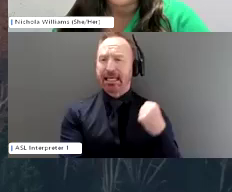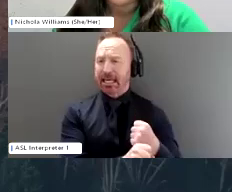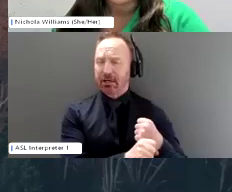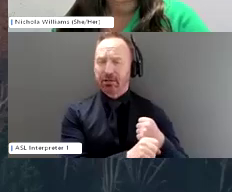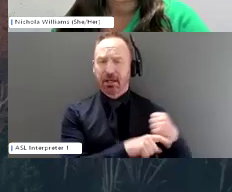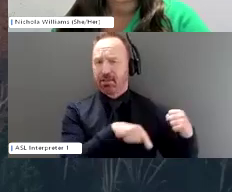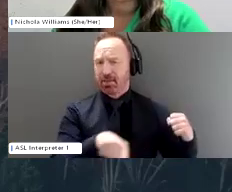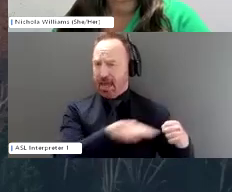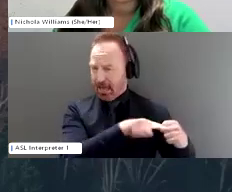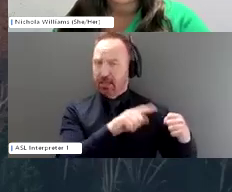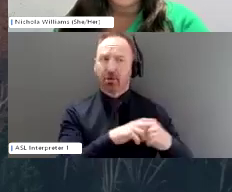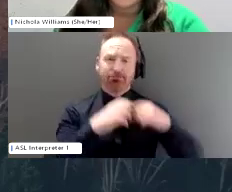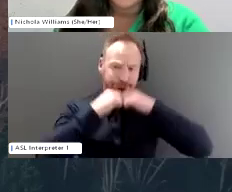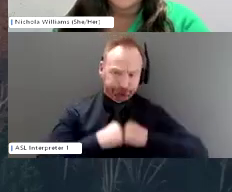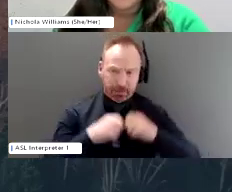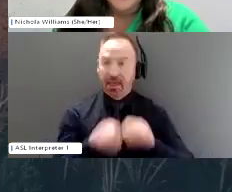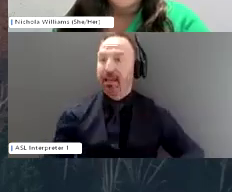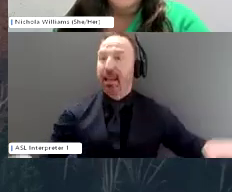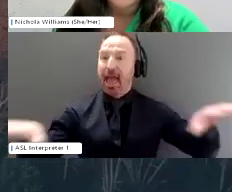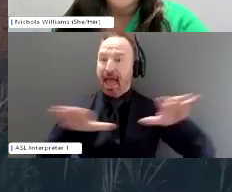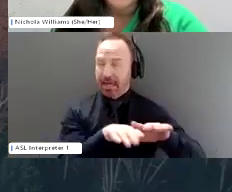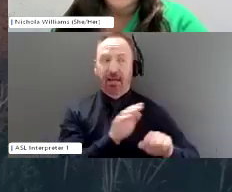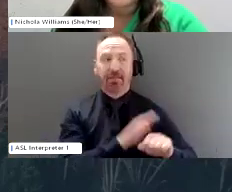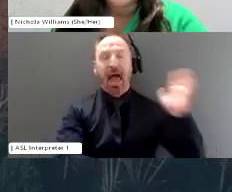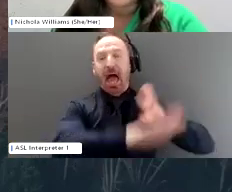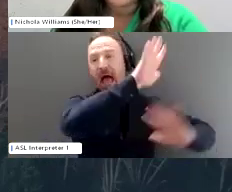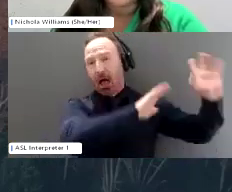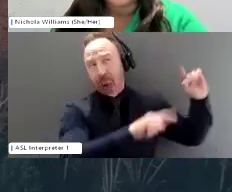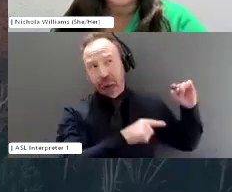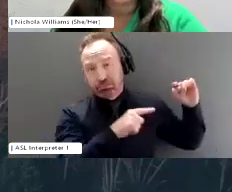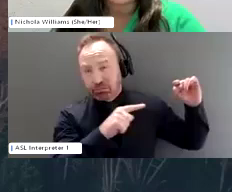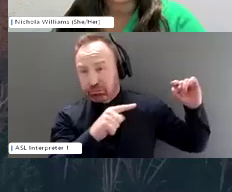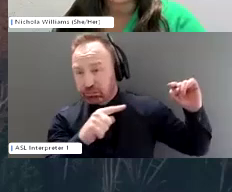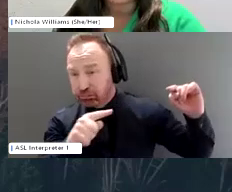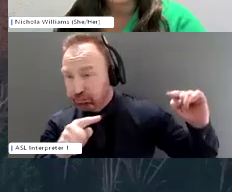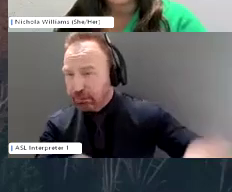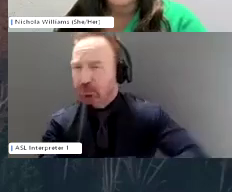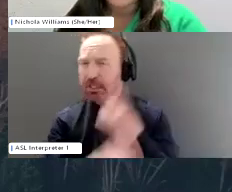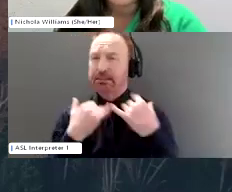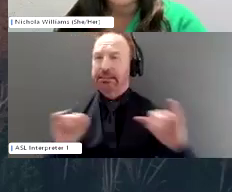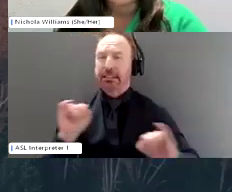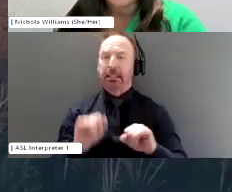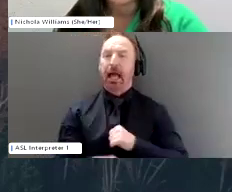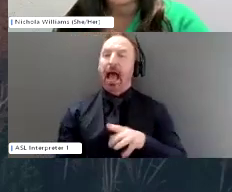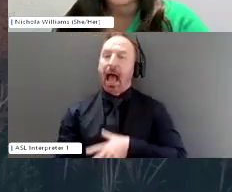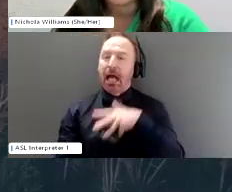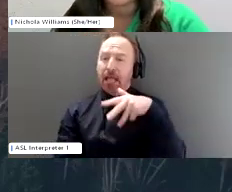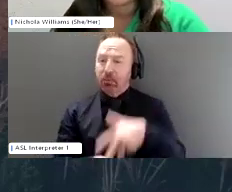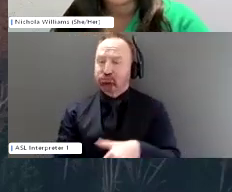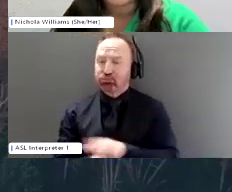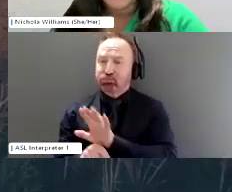land and continue to do so today. As a grassroots organization, we commit to dismantling barriers to